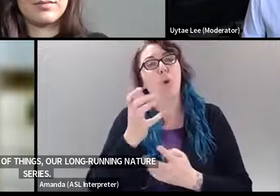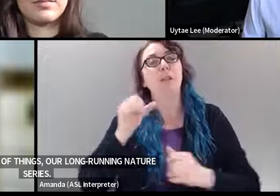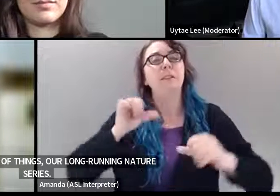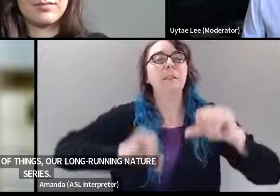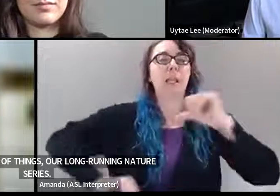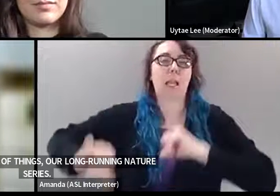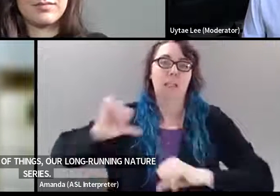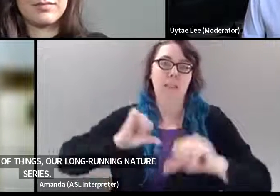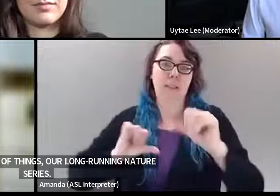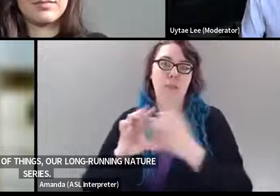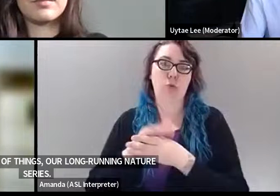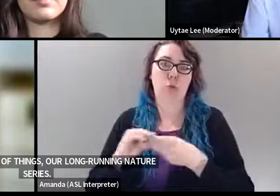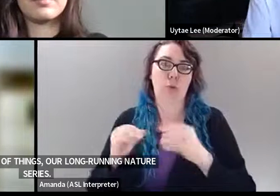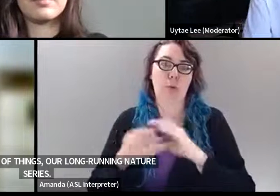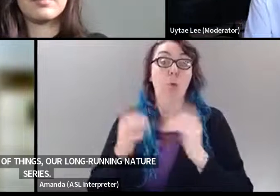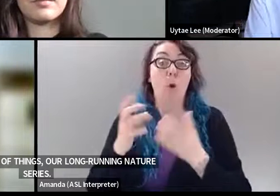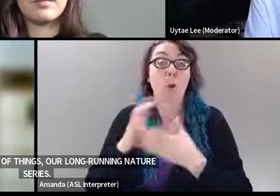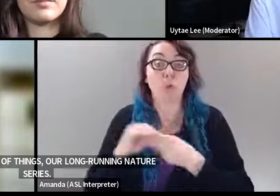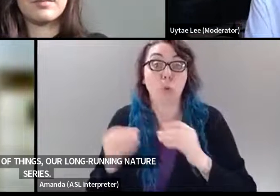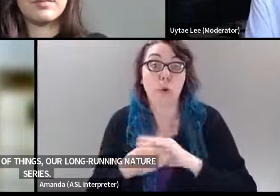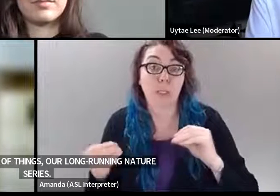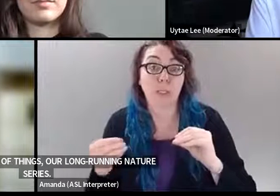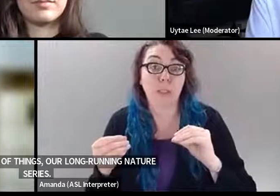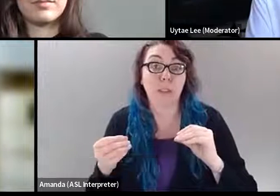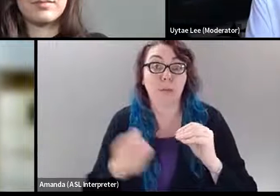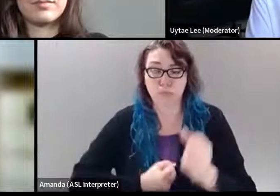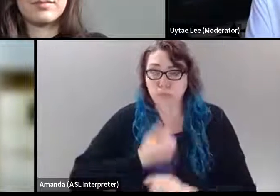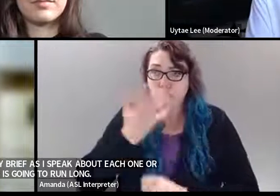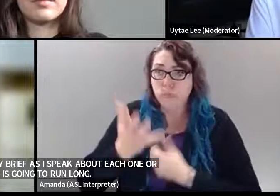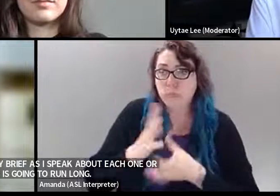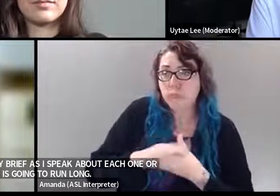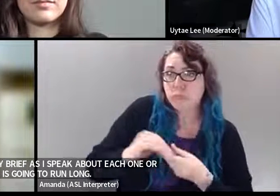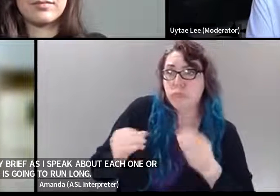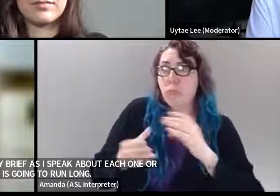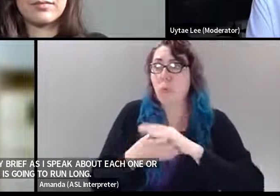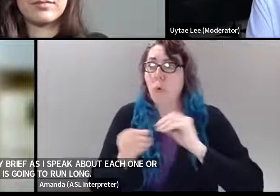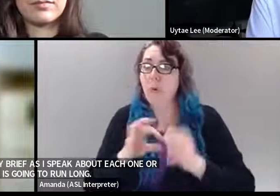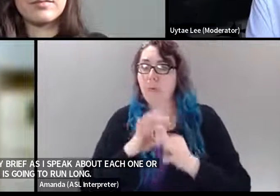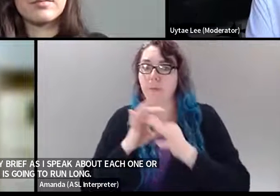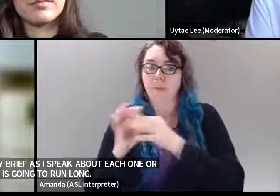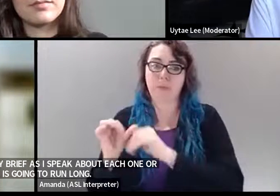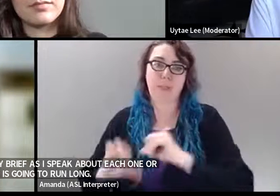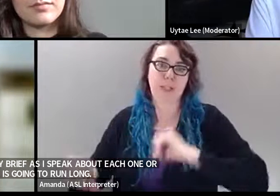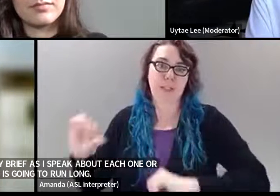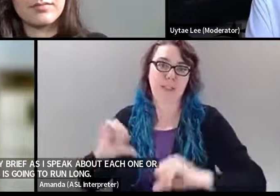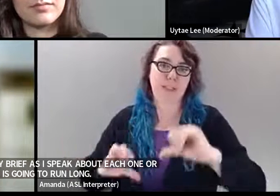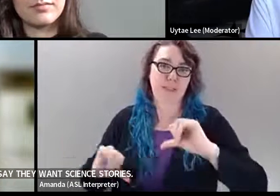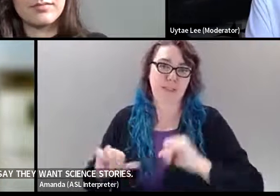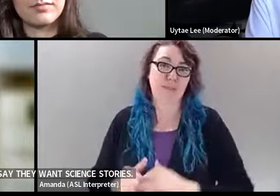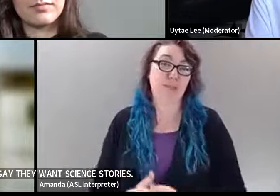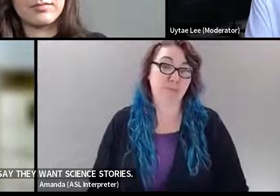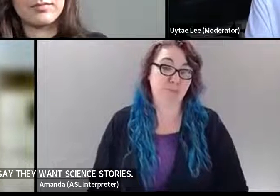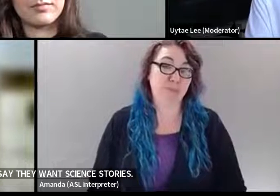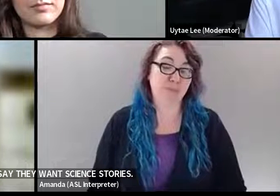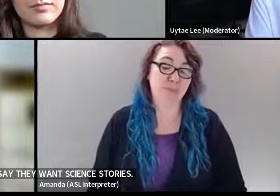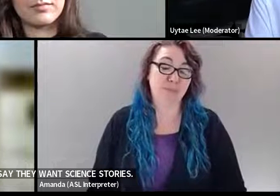want stories. They want storytelling, and that's across all of our documentaries. They want to prioritize